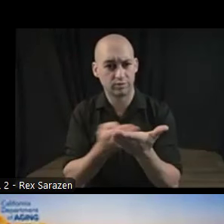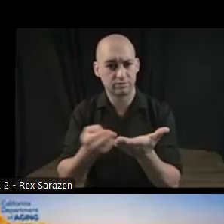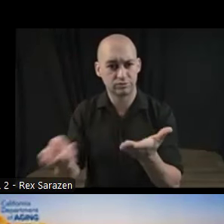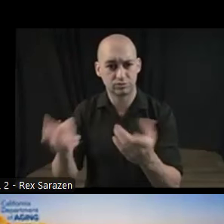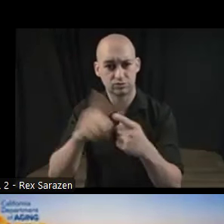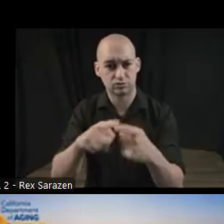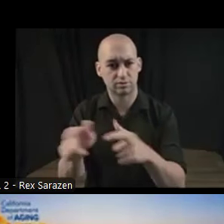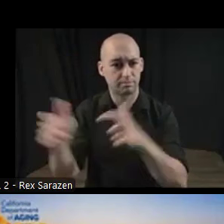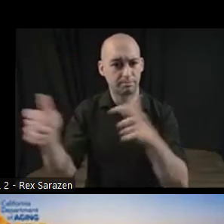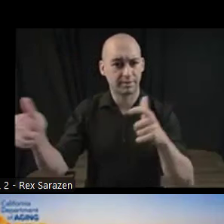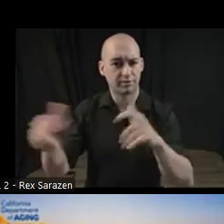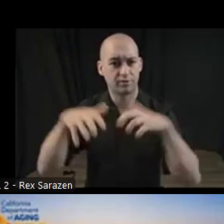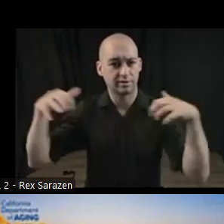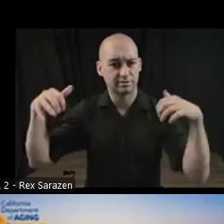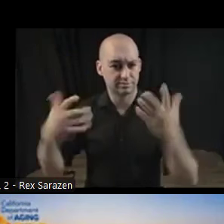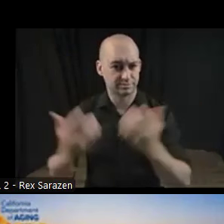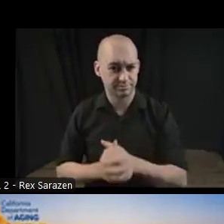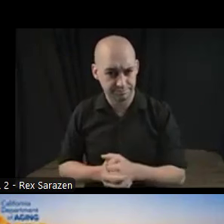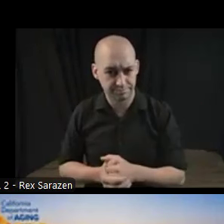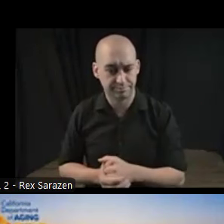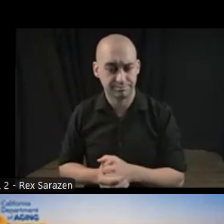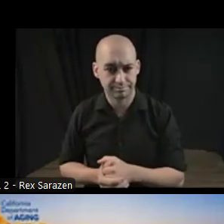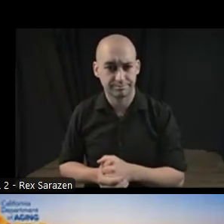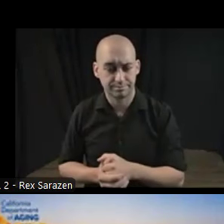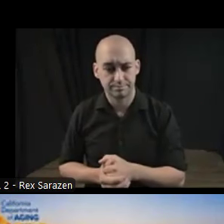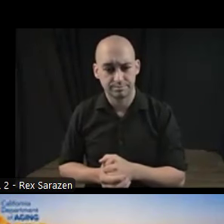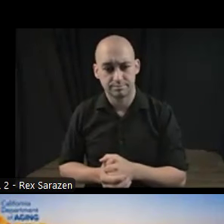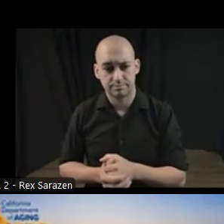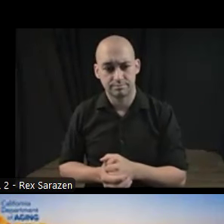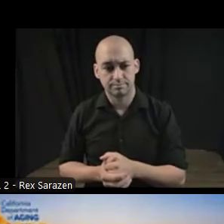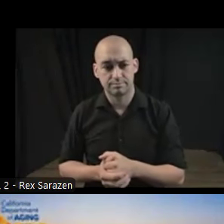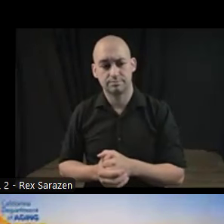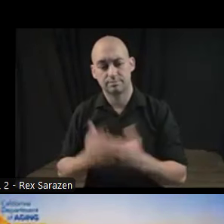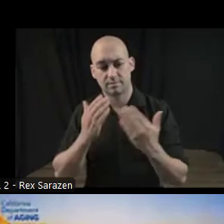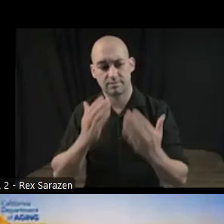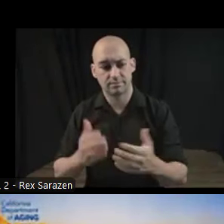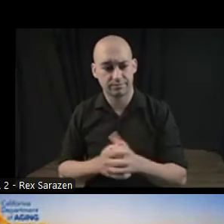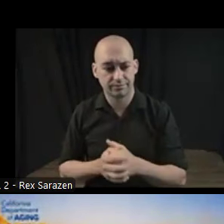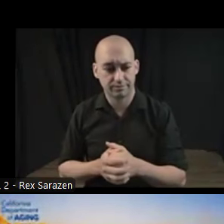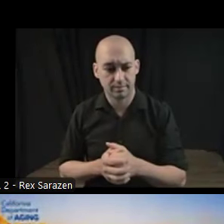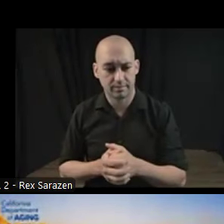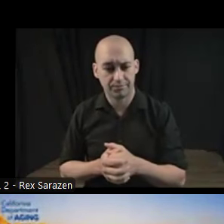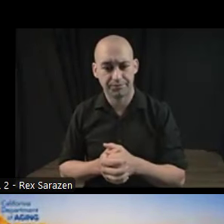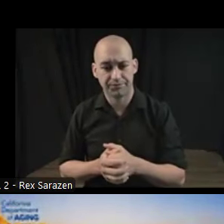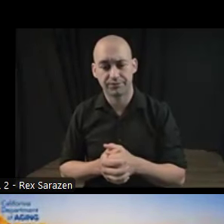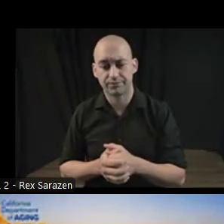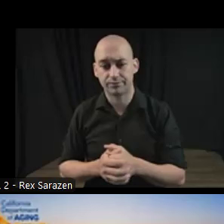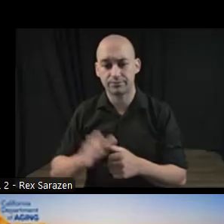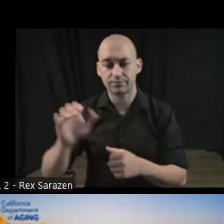audiences that you just described, Dr. Mobley. Absolutely. Great, thank you. Sir, can I just, I